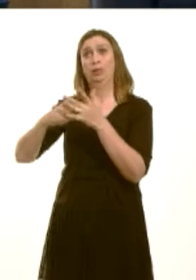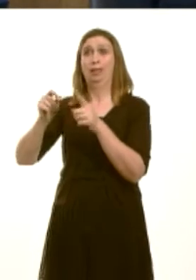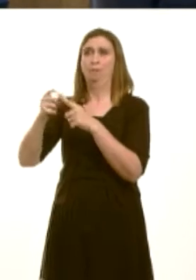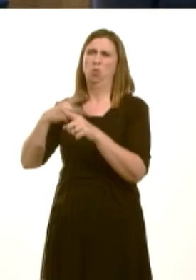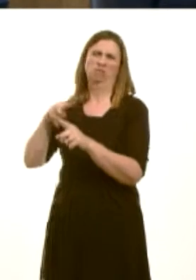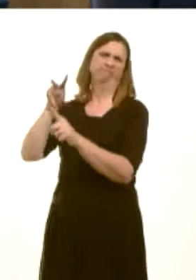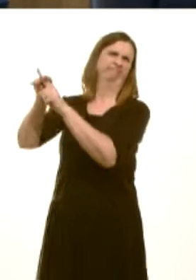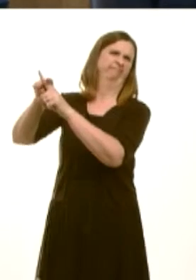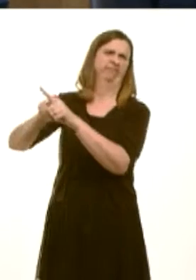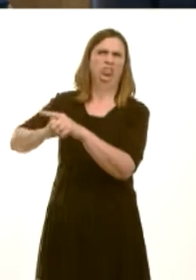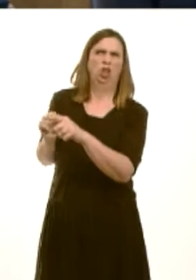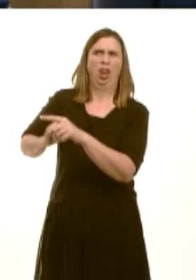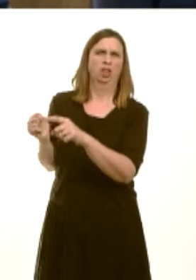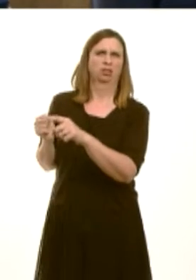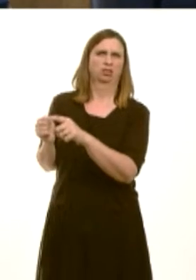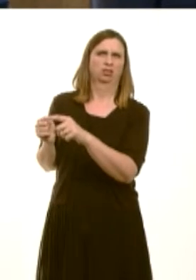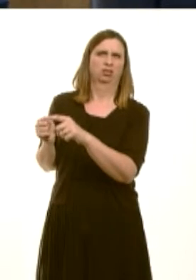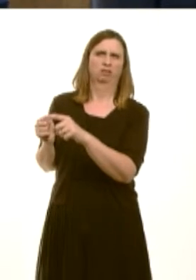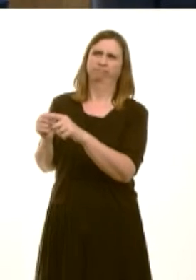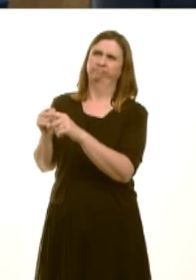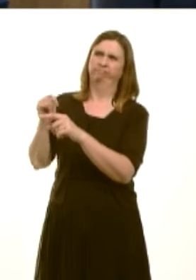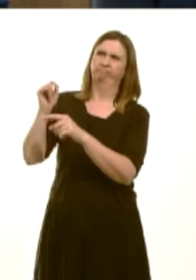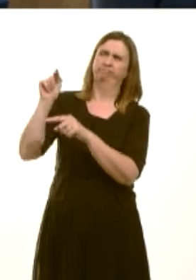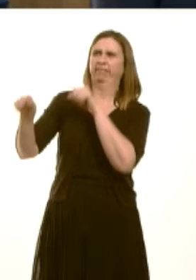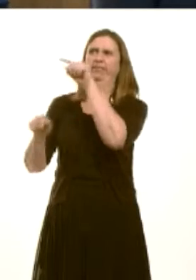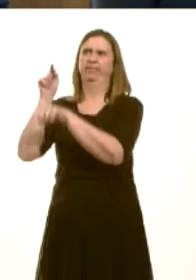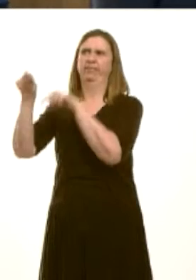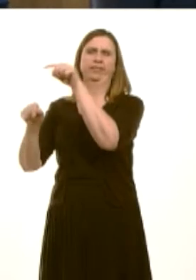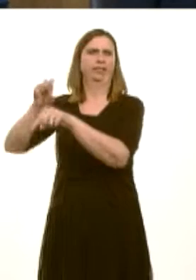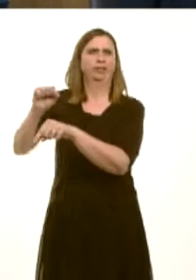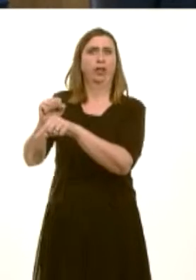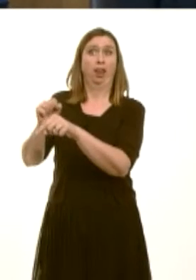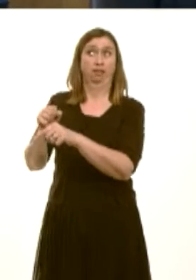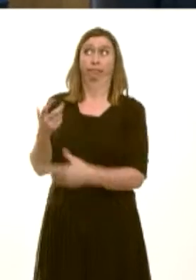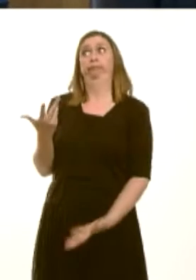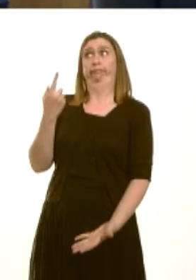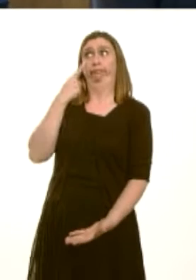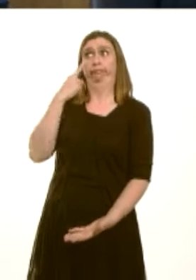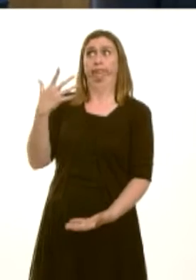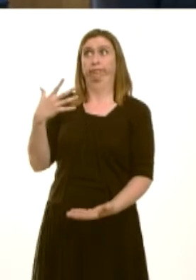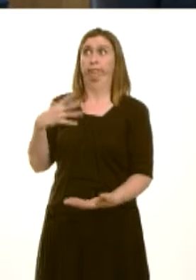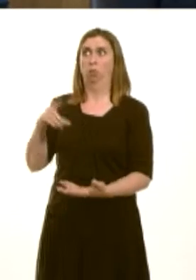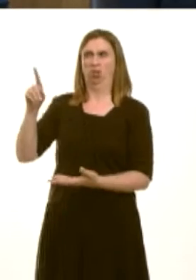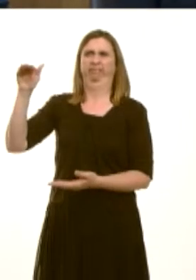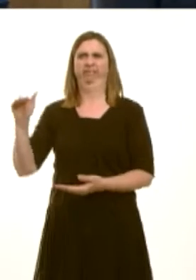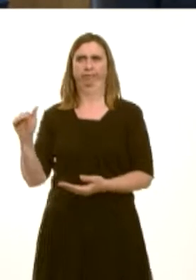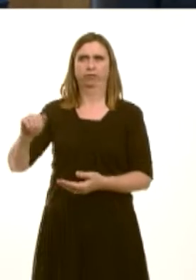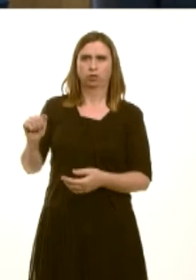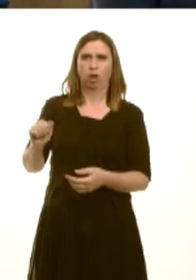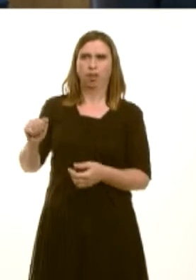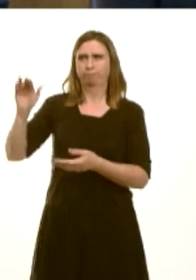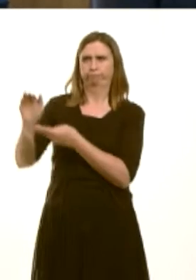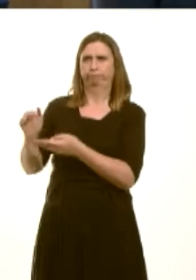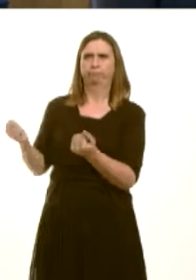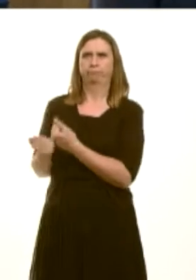attack Scotland. We see that, it's obvious. But as regards Plaid Cymru, it's not enough